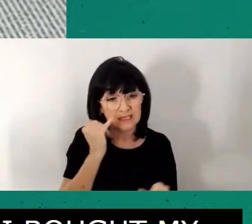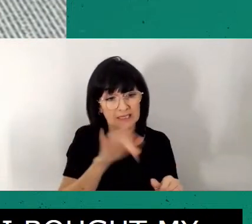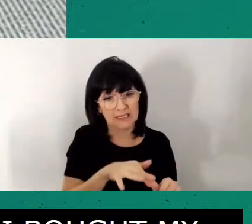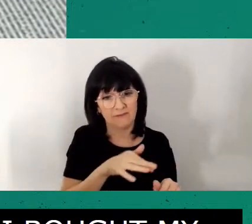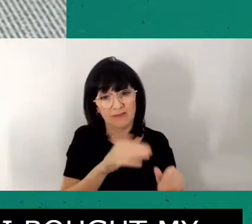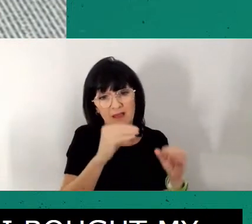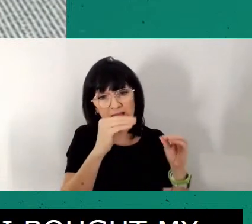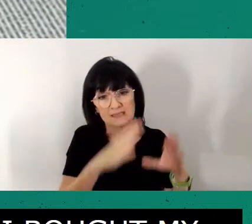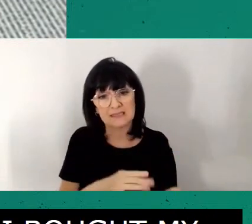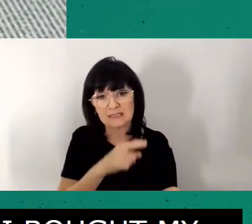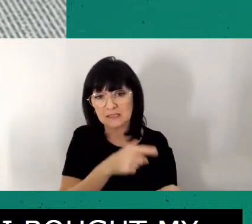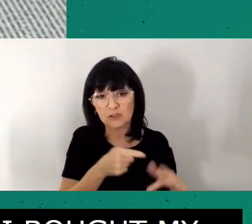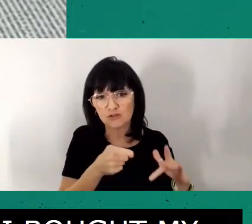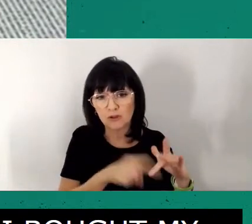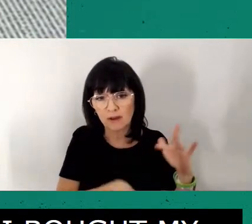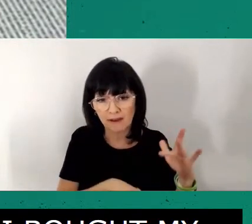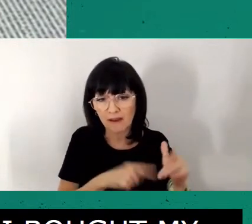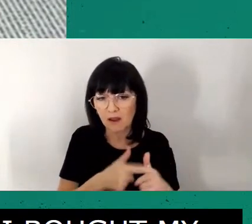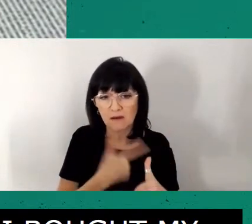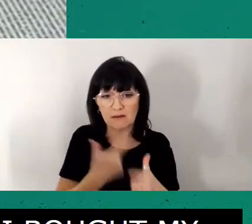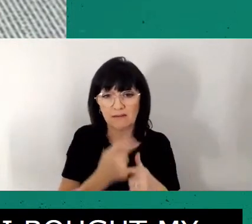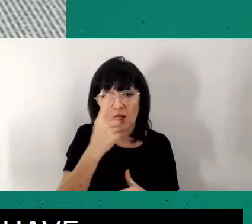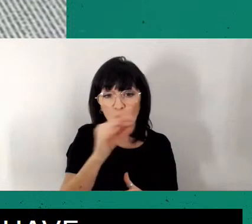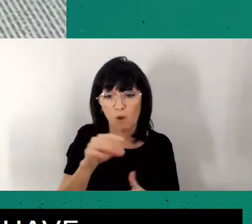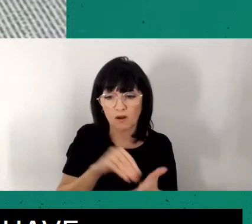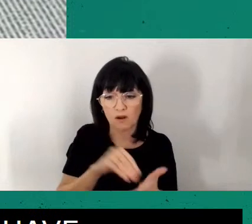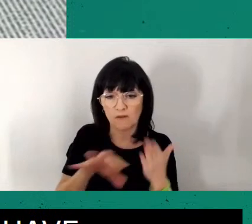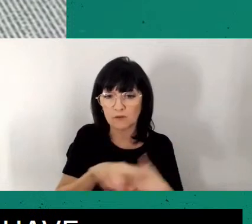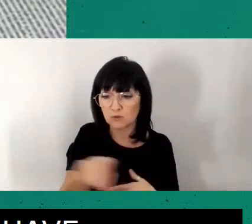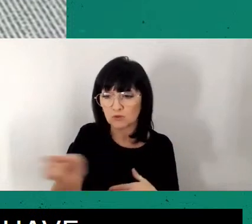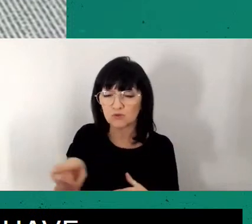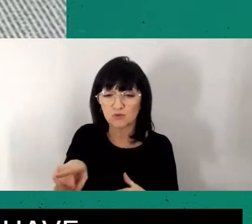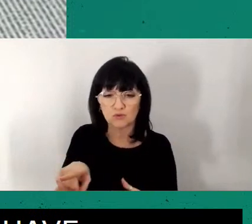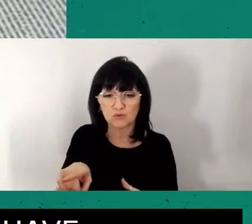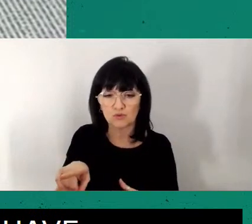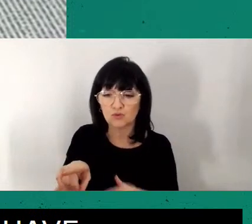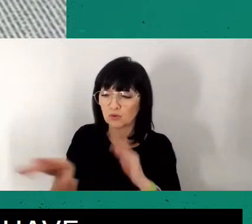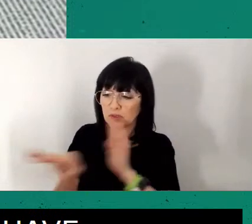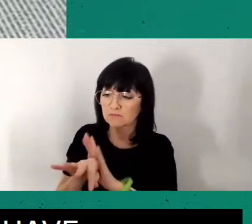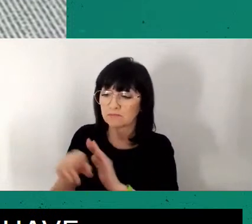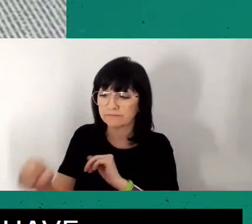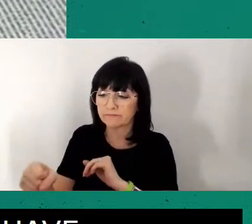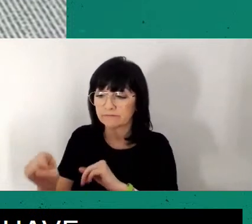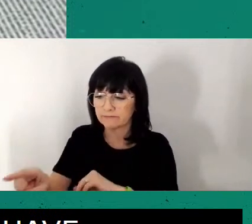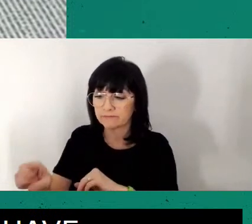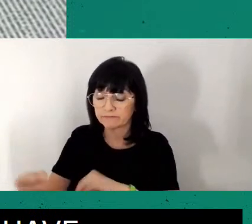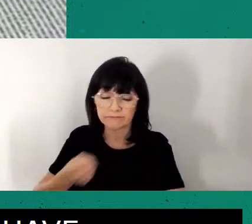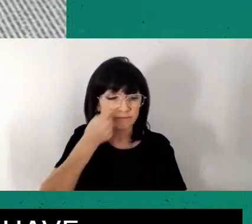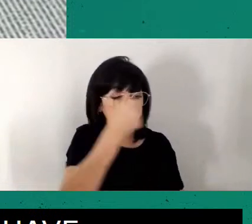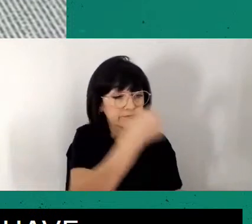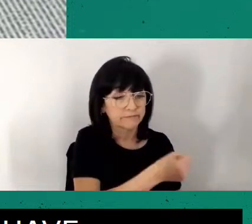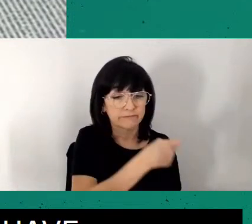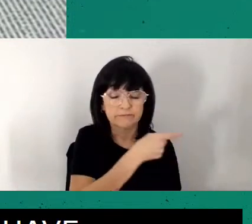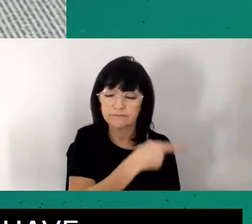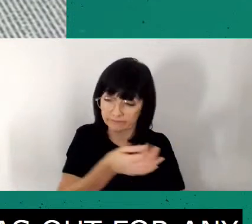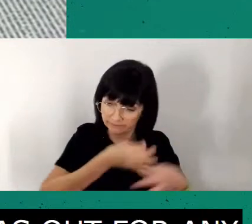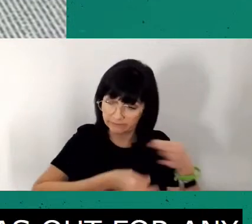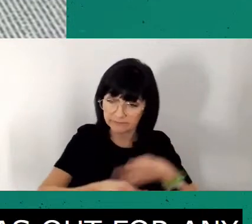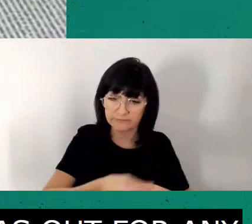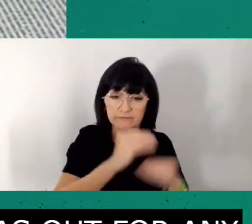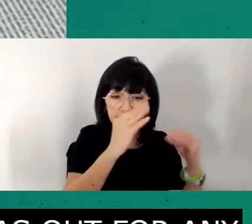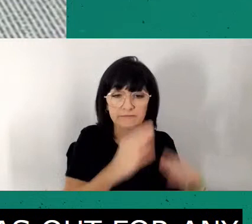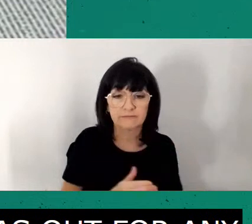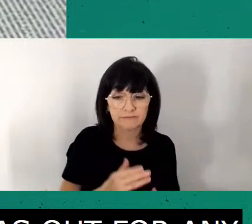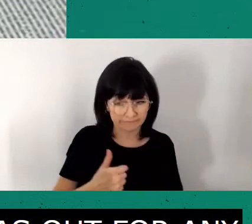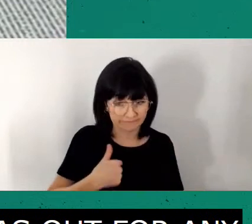any reason, then one of the students would be sent to the classroom to take her place. And I happened to be one of